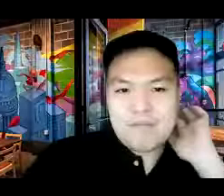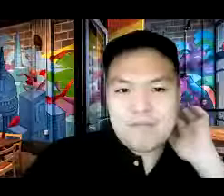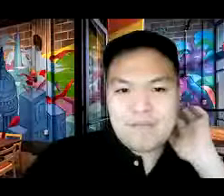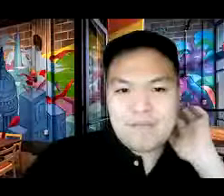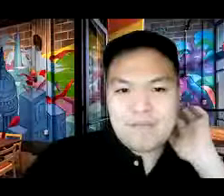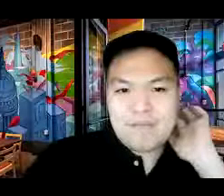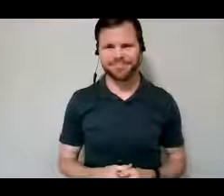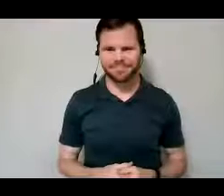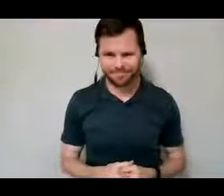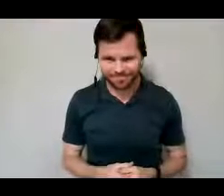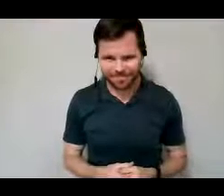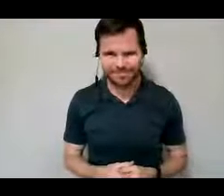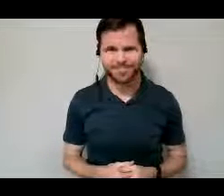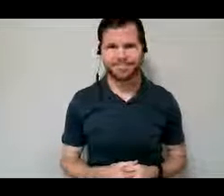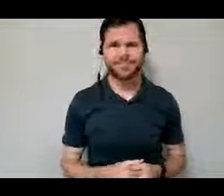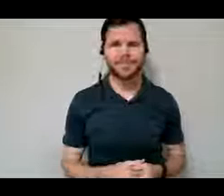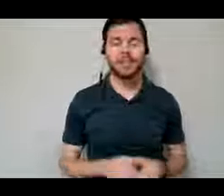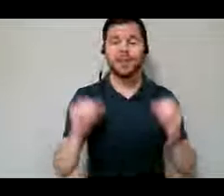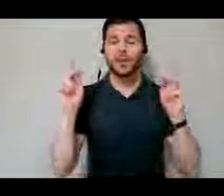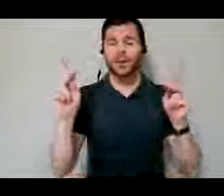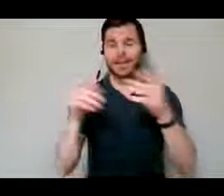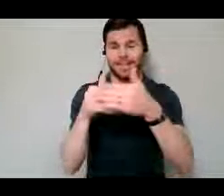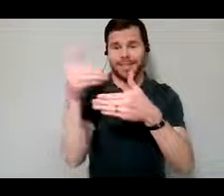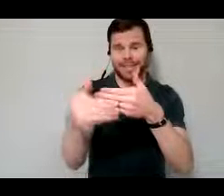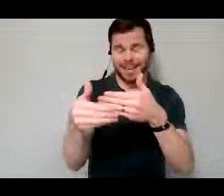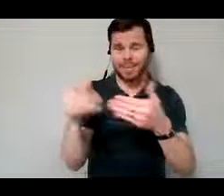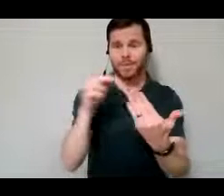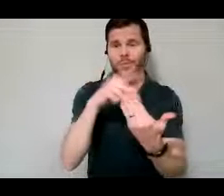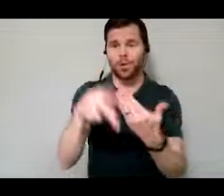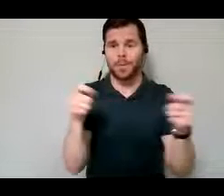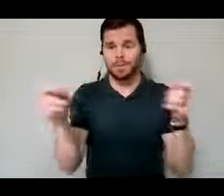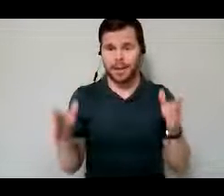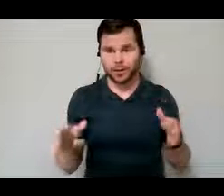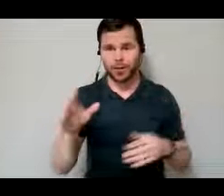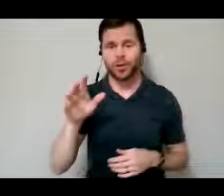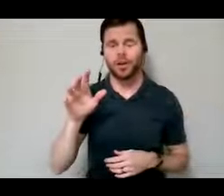All right, next we will have Program Manager Toya Prophet.